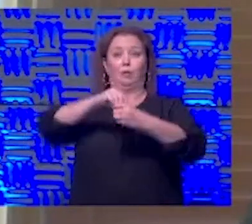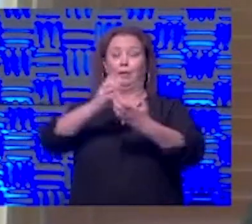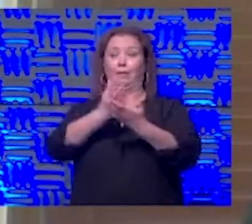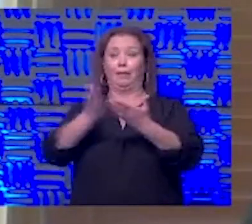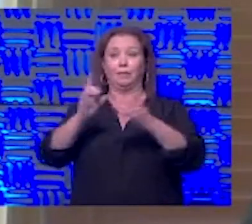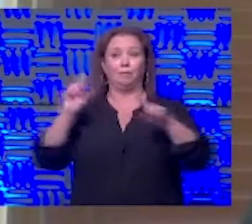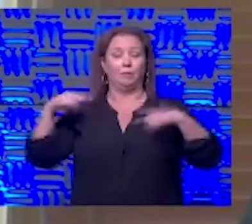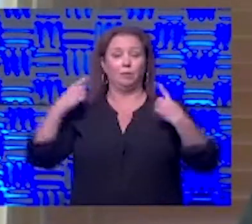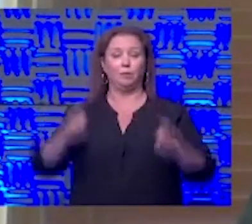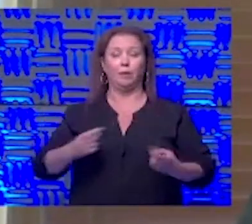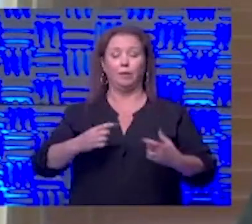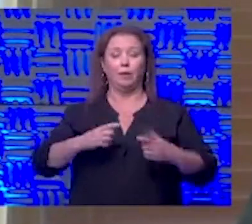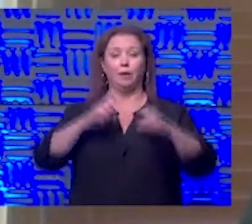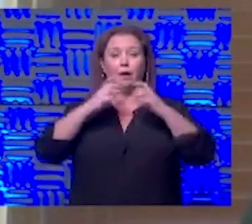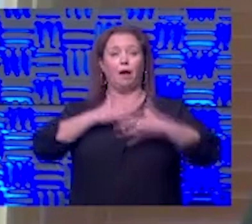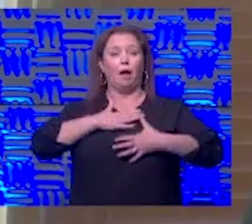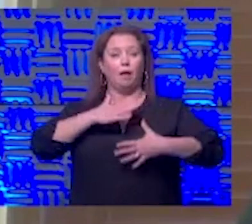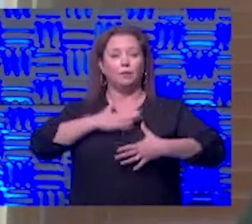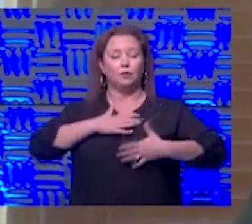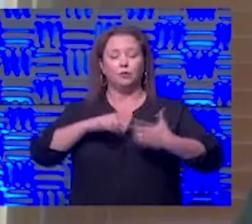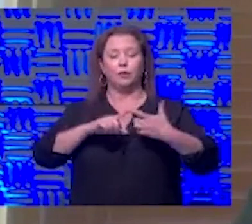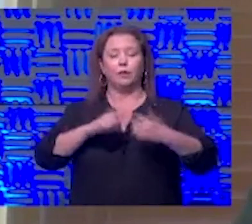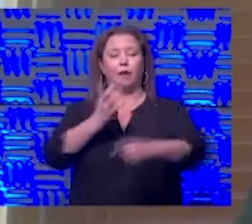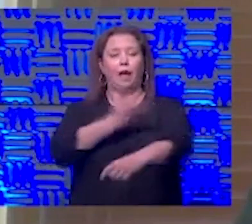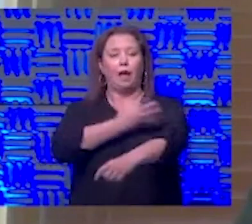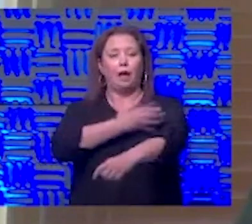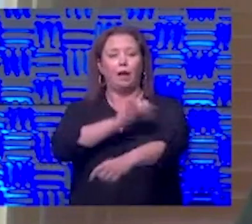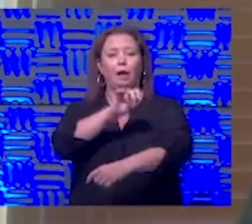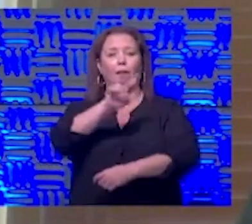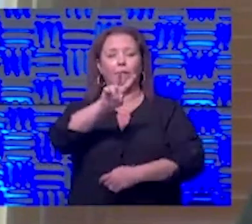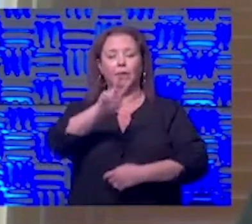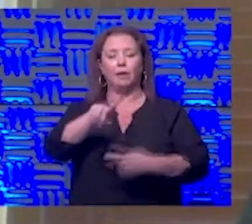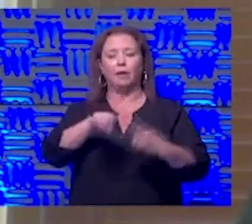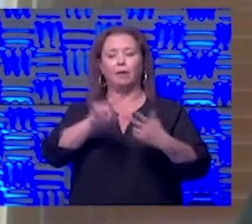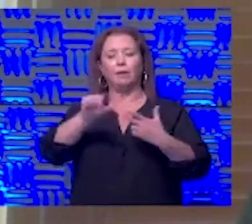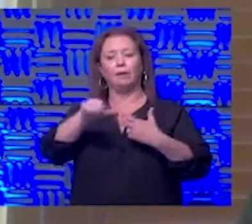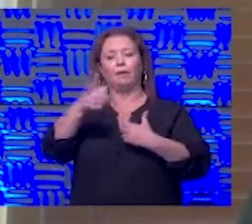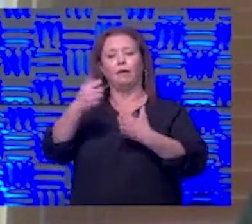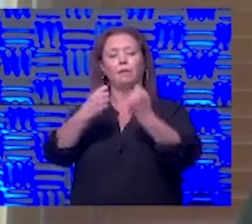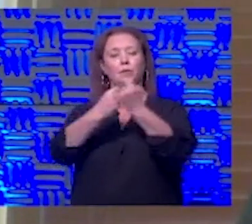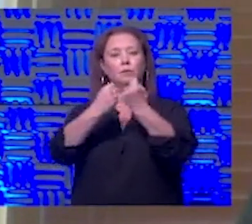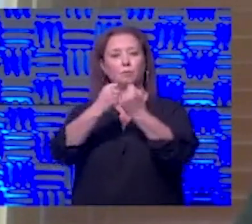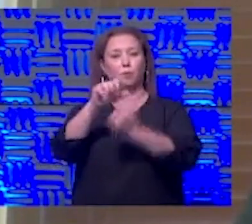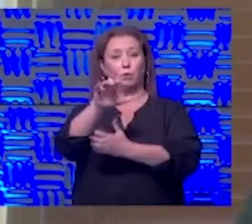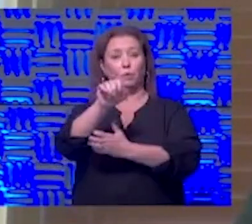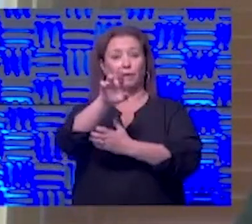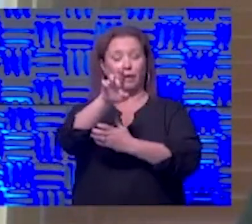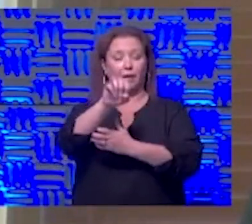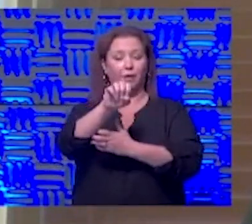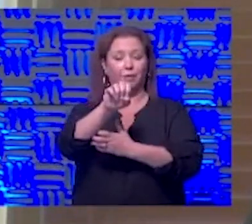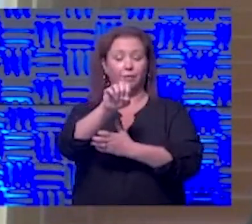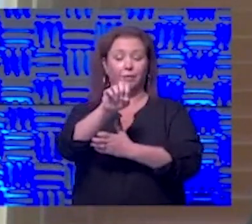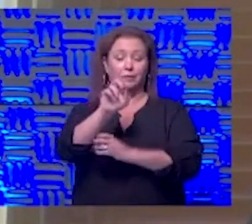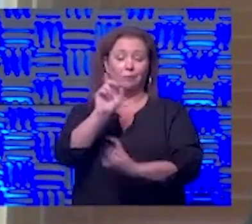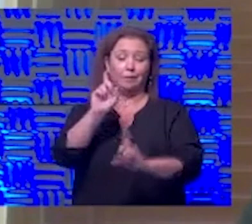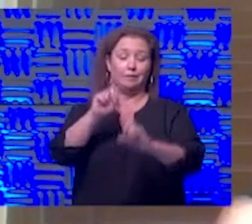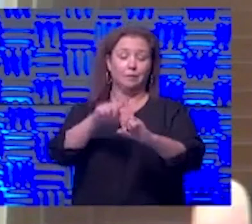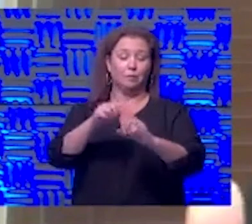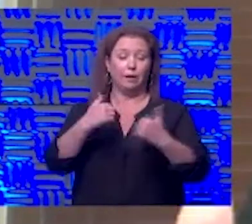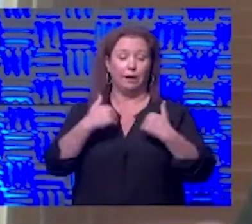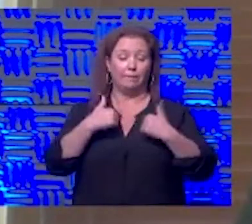like oxygen and IV fluids and other supportive care. And until there's a time that we have something to